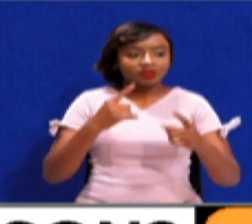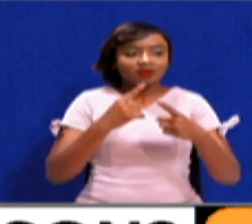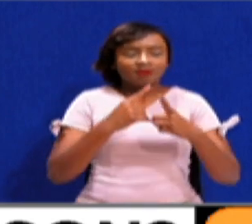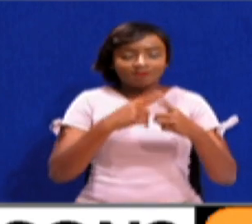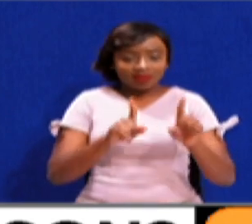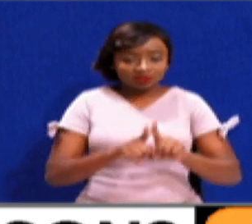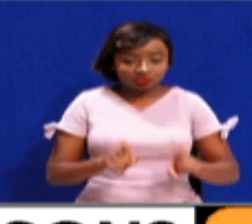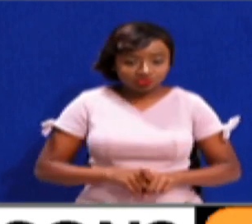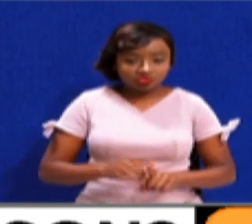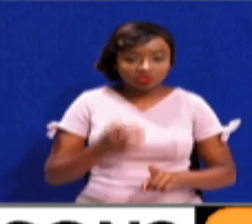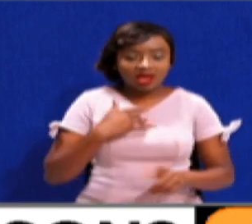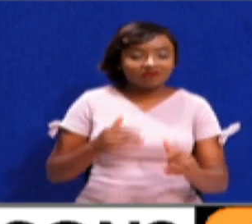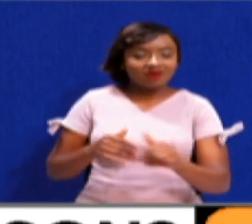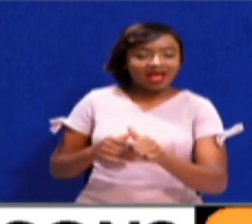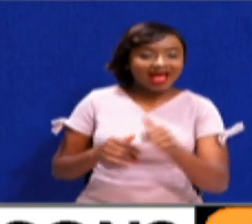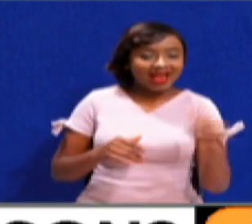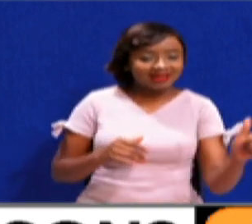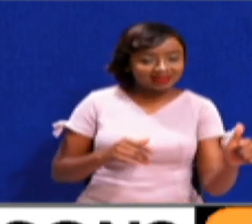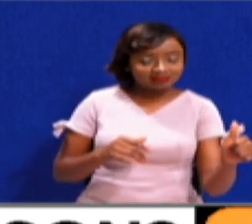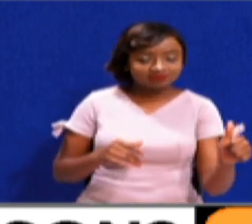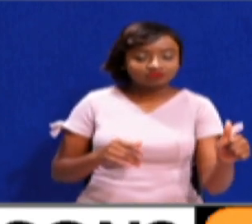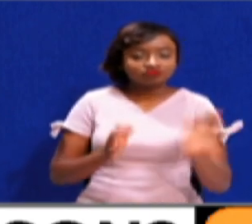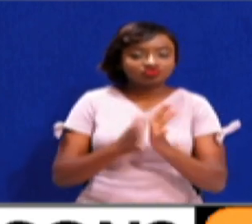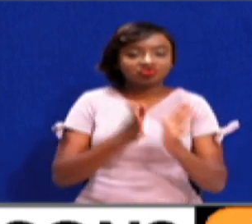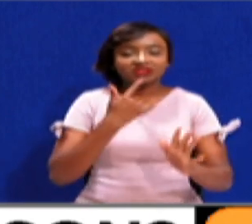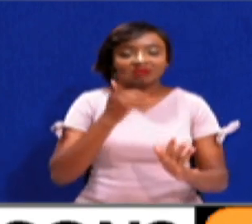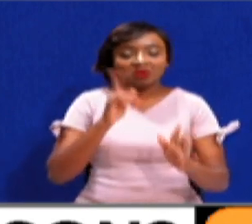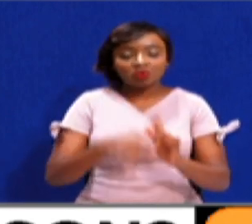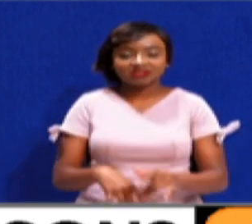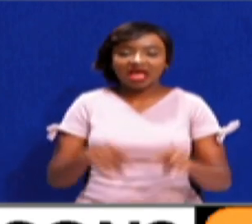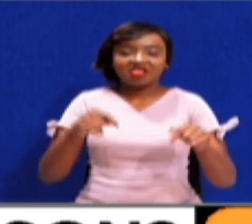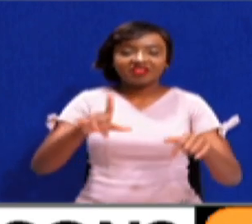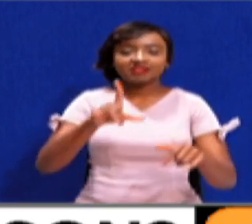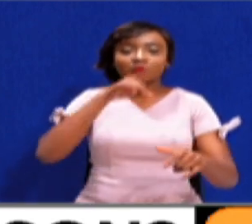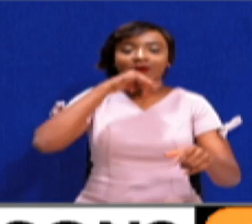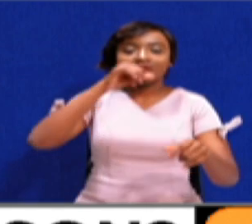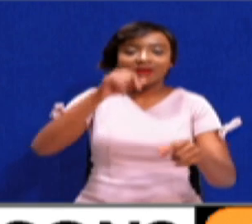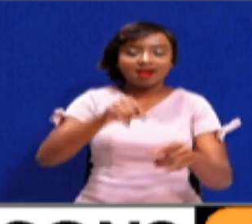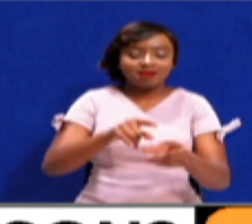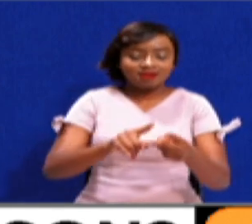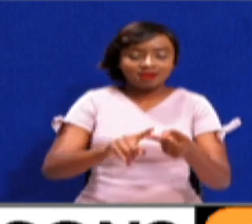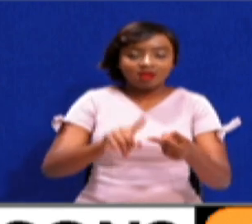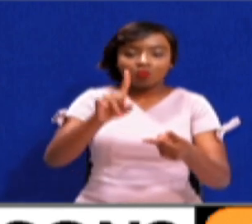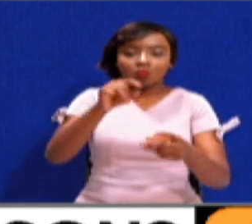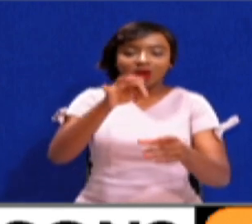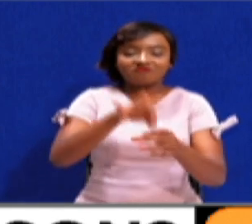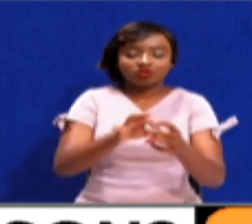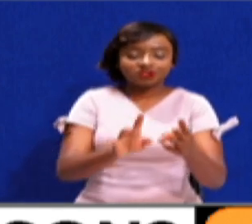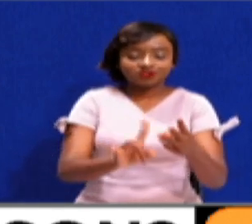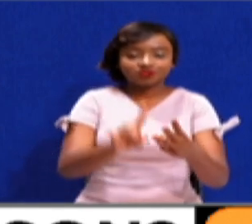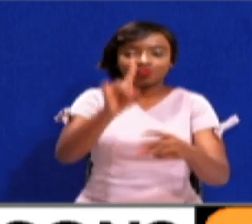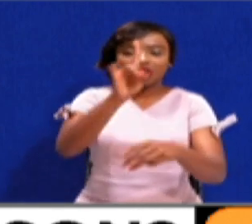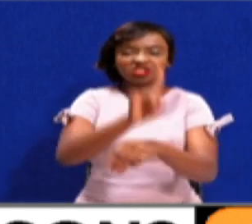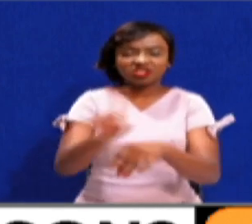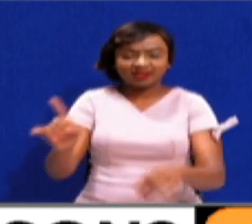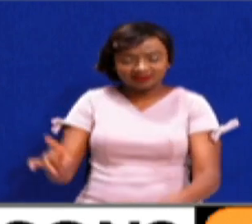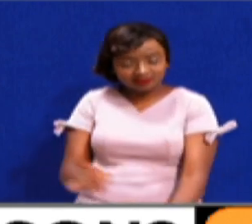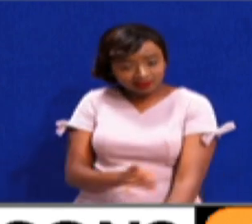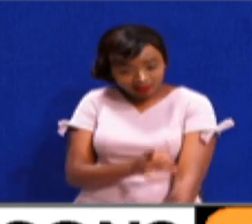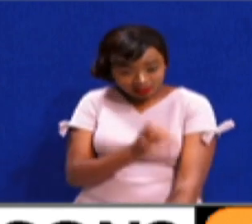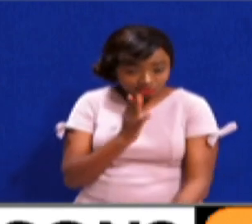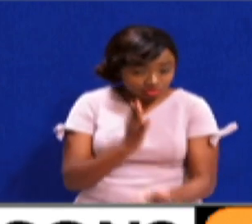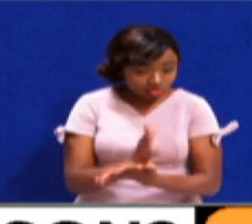was a narrative that was thrown out there that this was about one man, one vote, one shilling. Which I don't think it was the